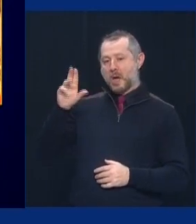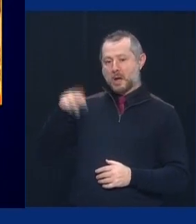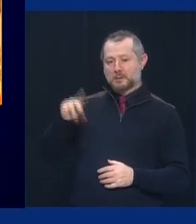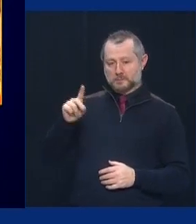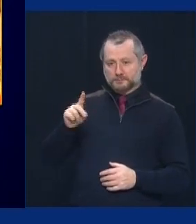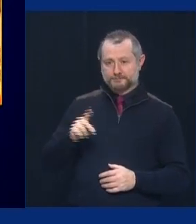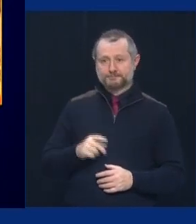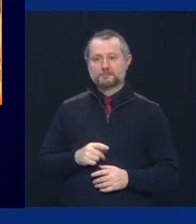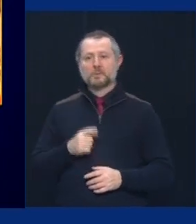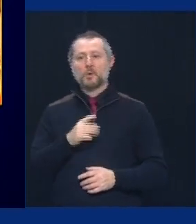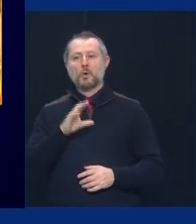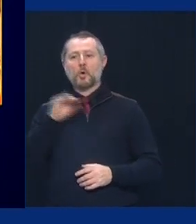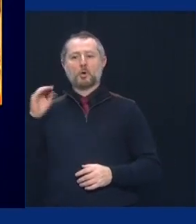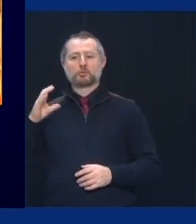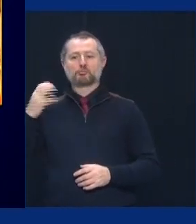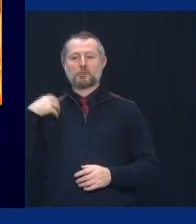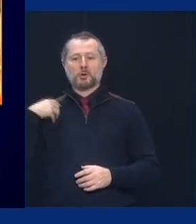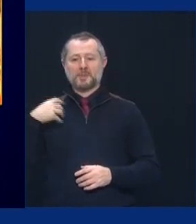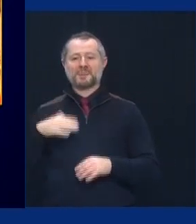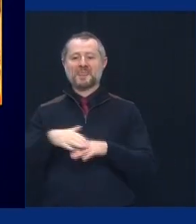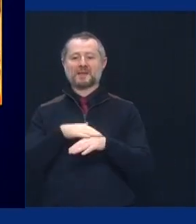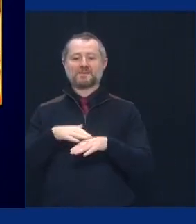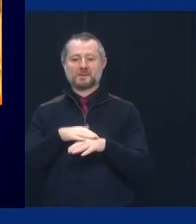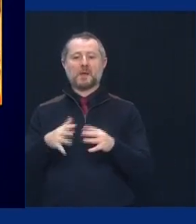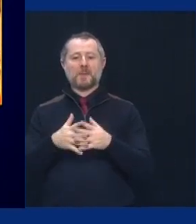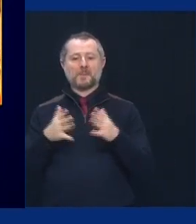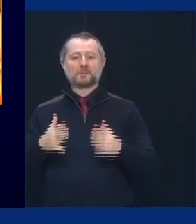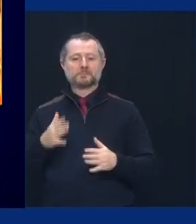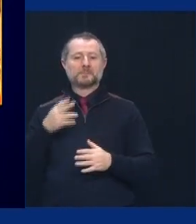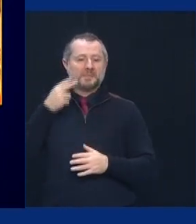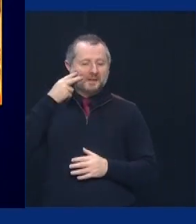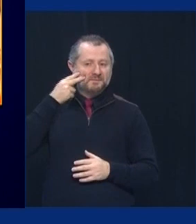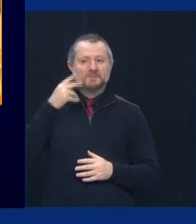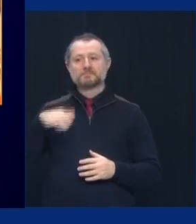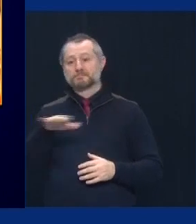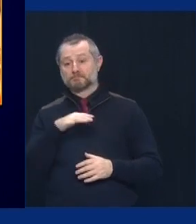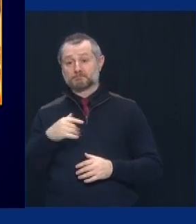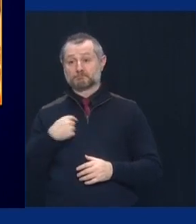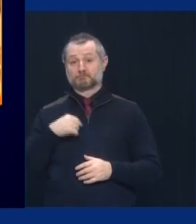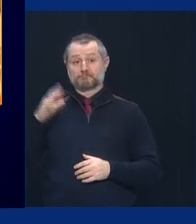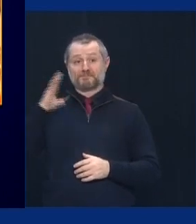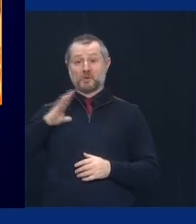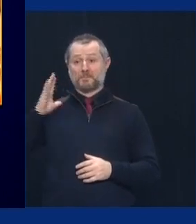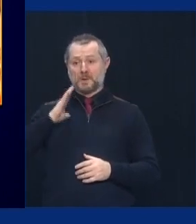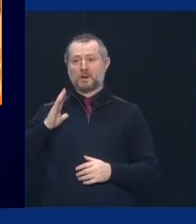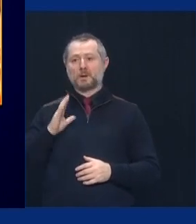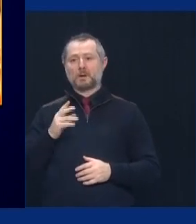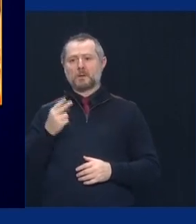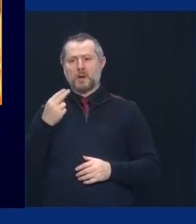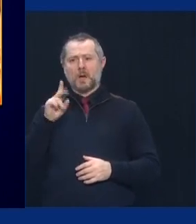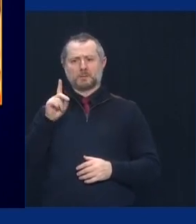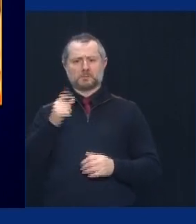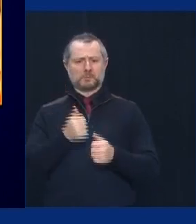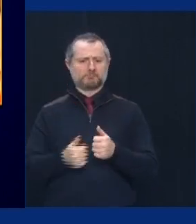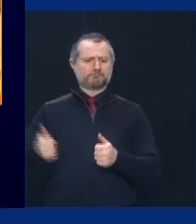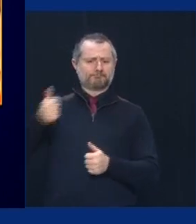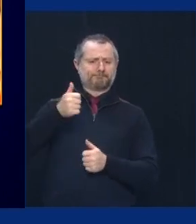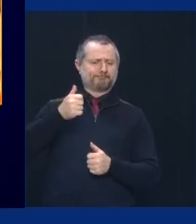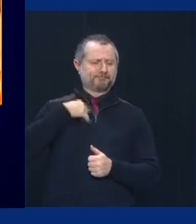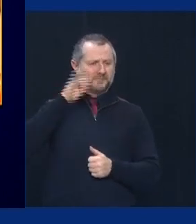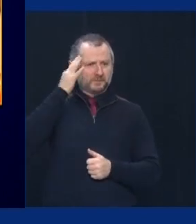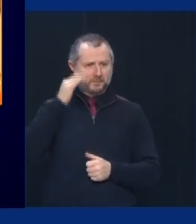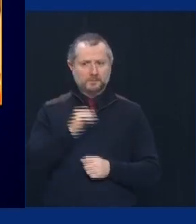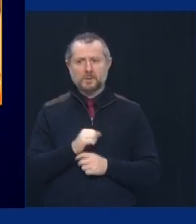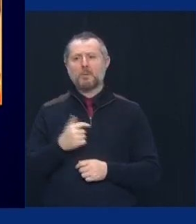American Caucus. I was former HUD secretary, and as Congressman Castro knows from his family, I spent a lot